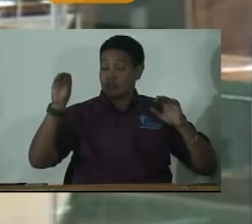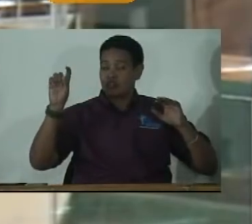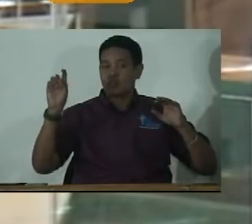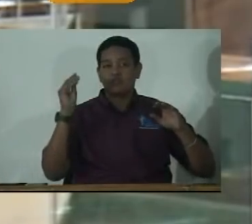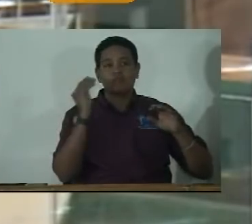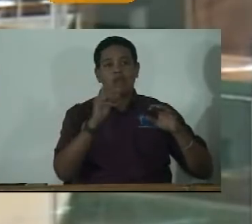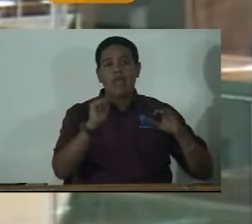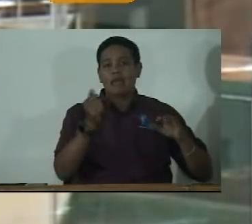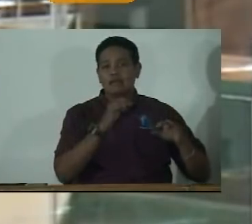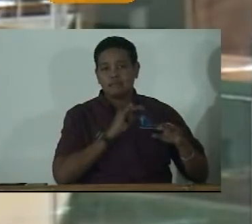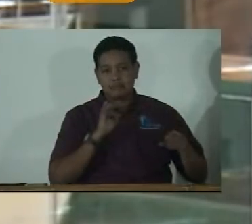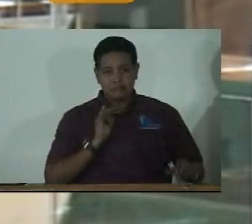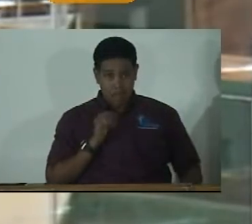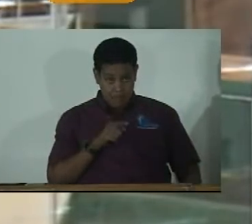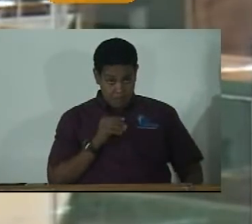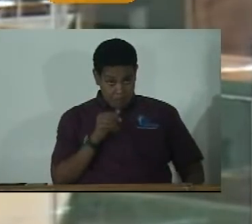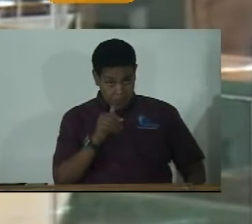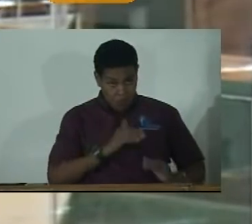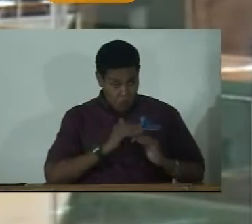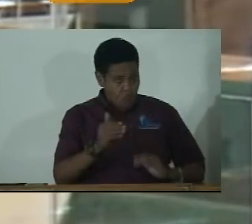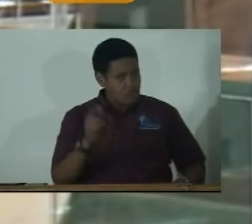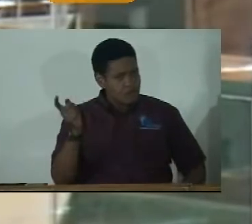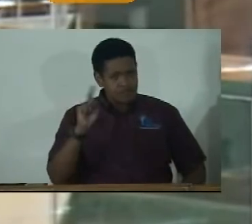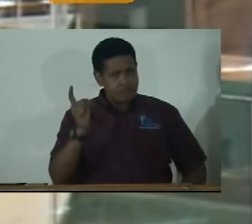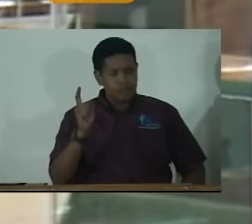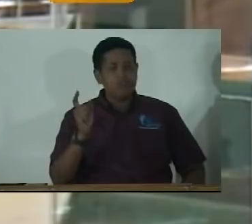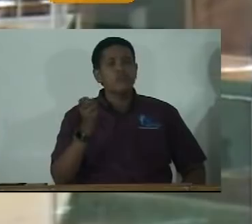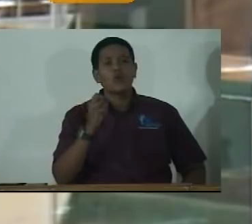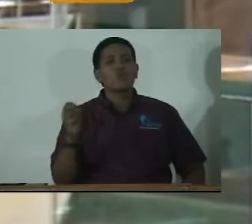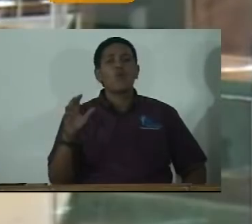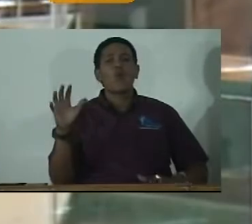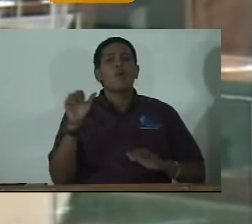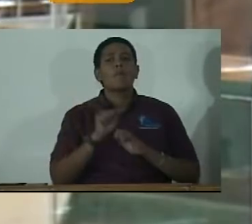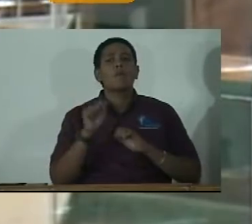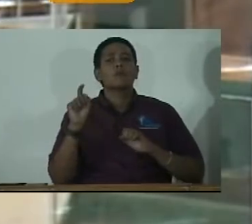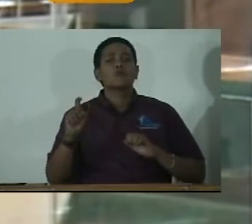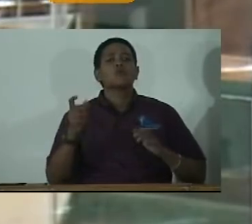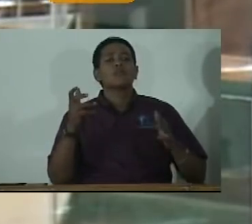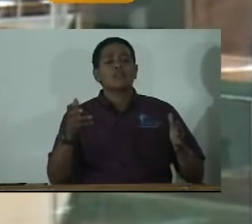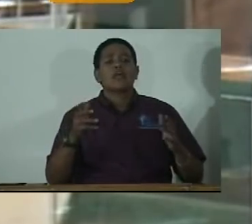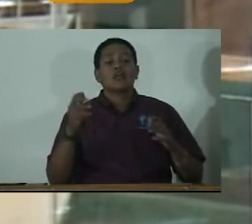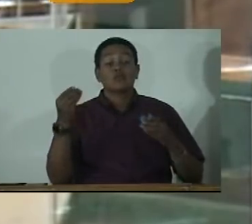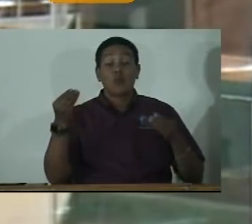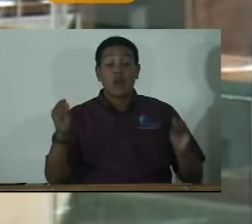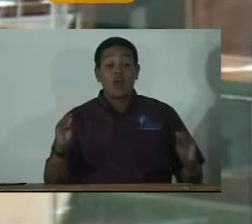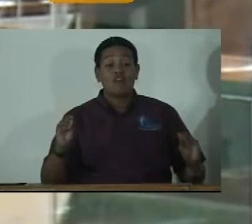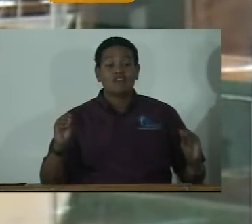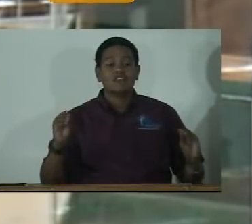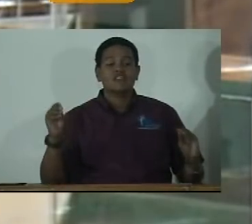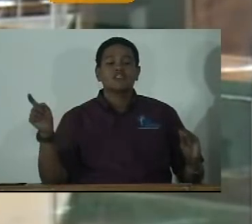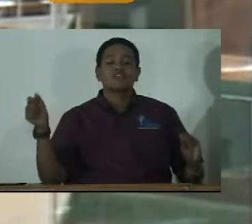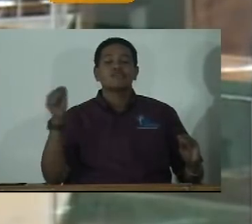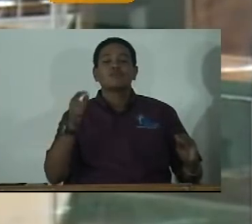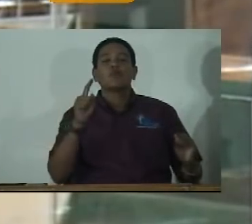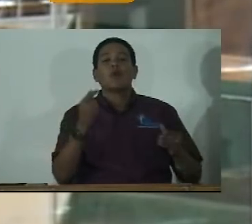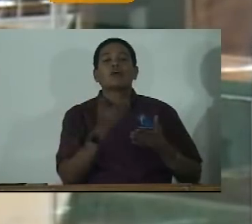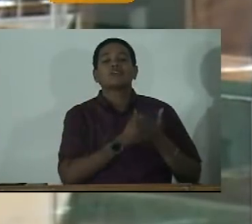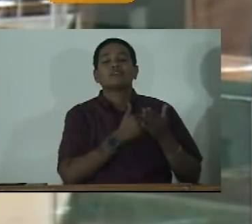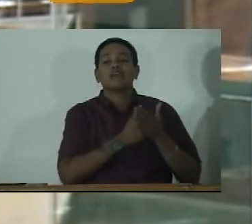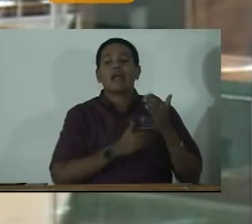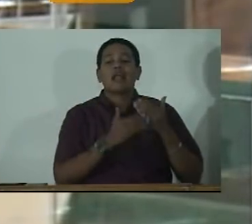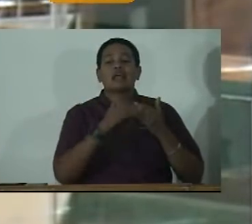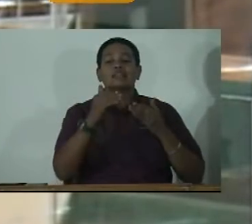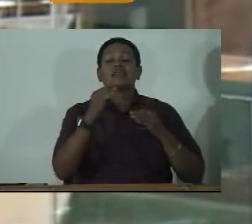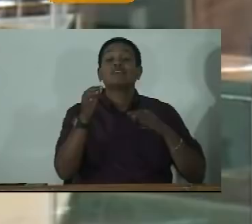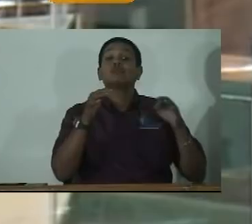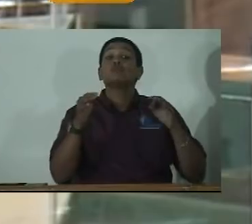any officer or employees, and no appointment shall be made to an office to which a salary in excess of the prescribed